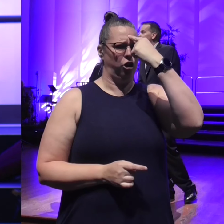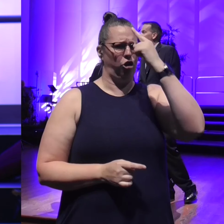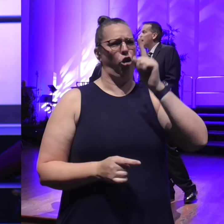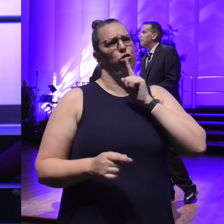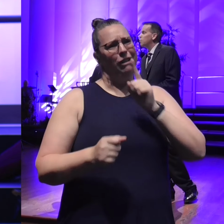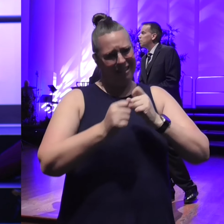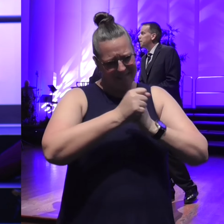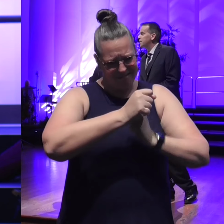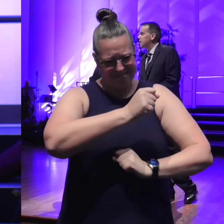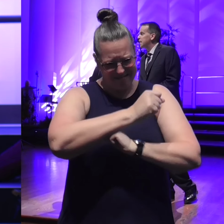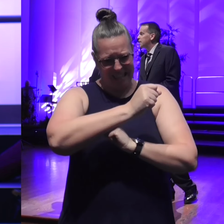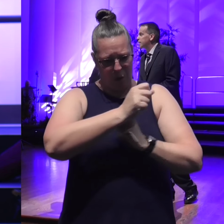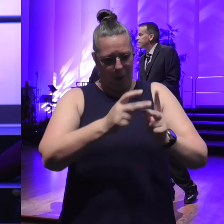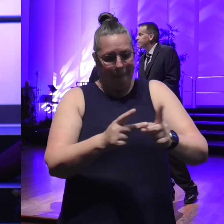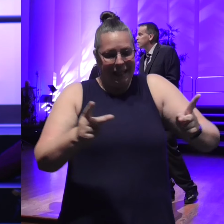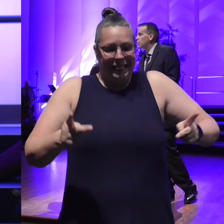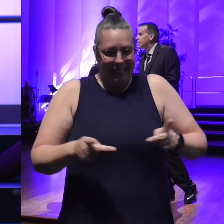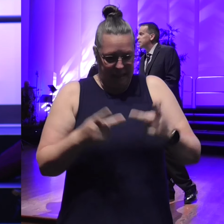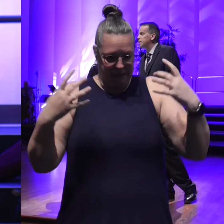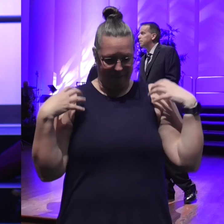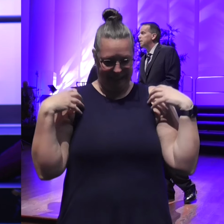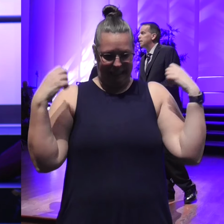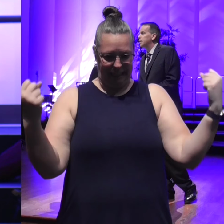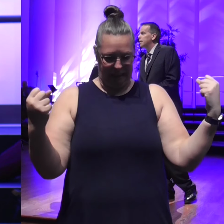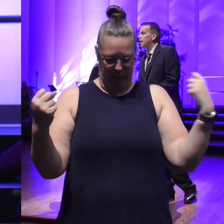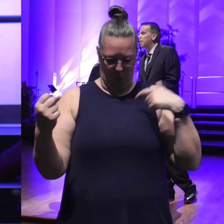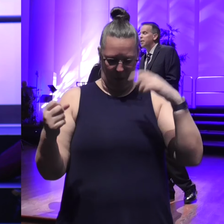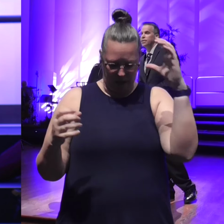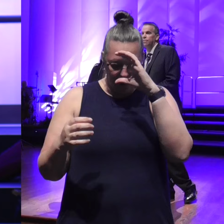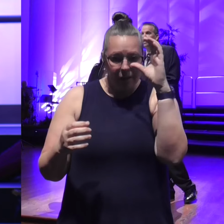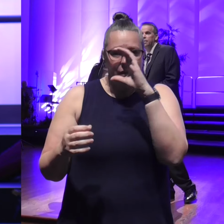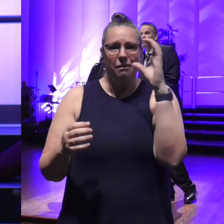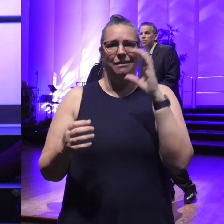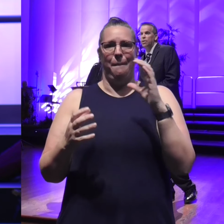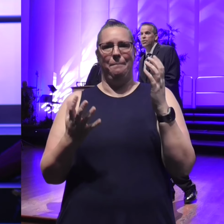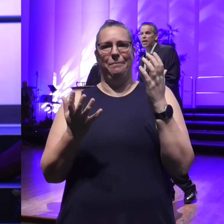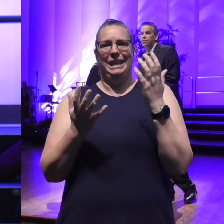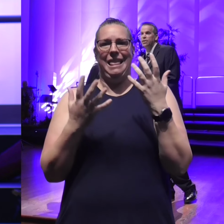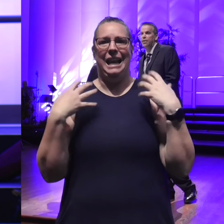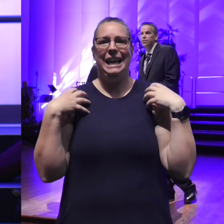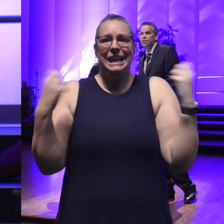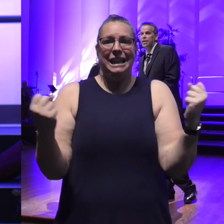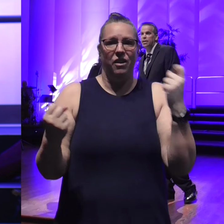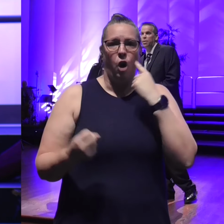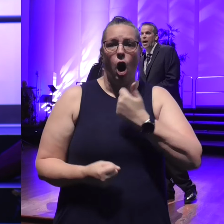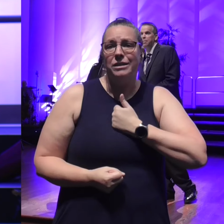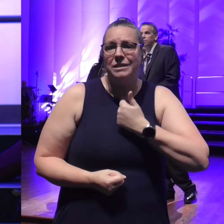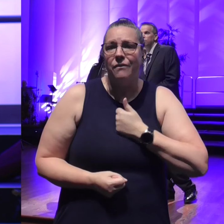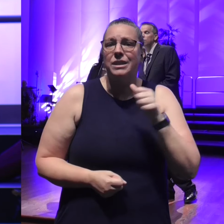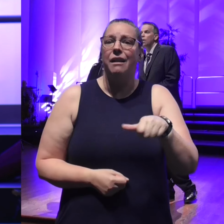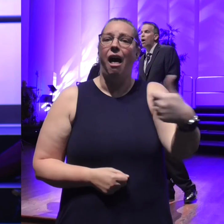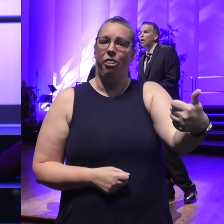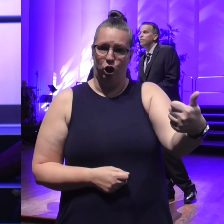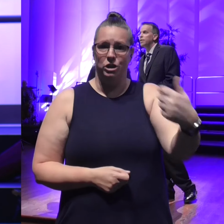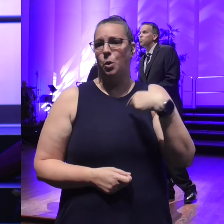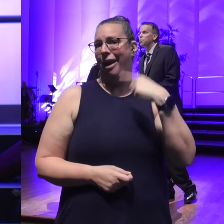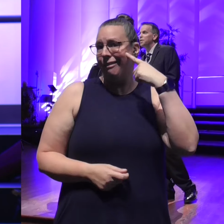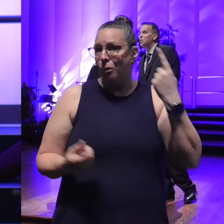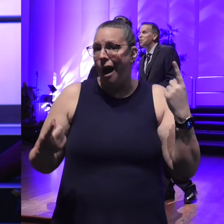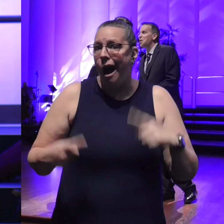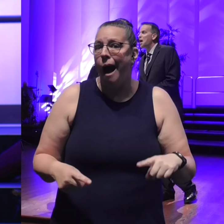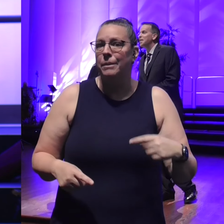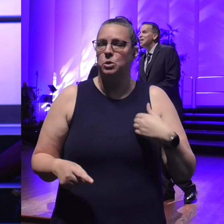fundamentally, we're a place of healing. You know, we seek to be a presence of healing for ourselves and others. And I think what happens for all of